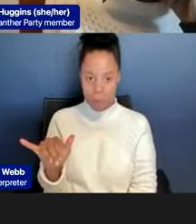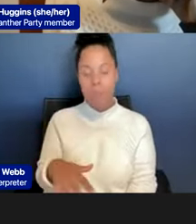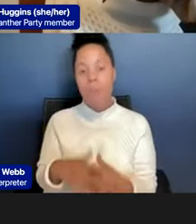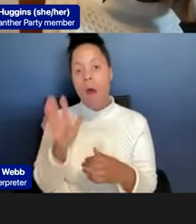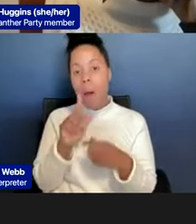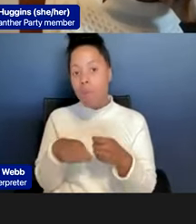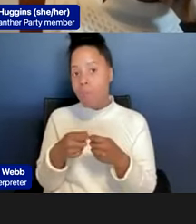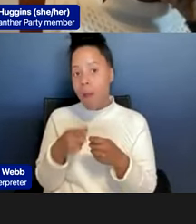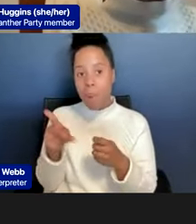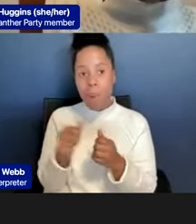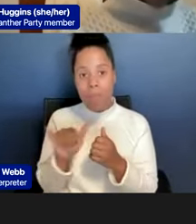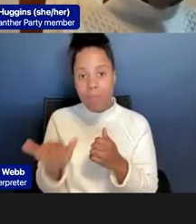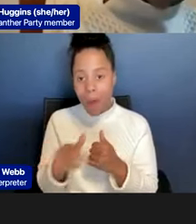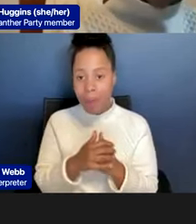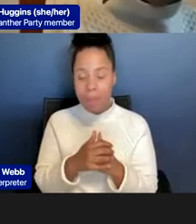I'll wrap up there. I think that